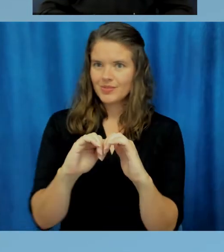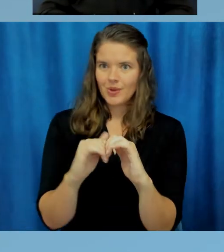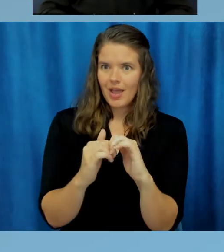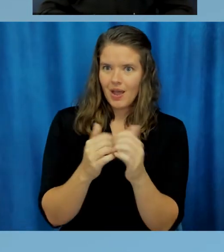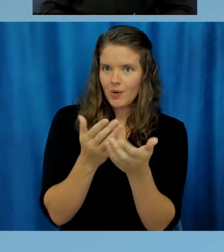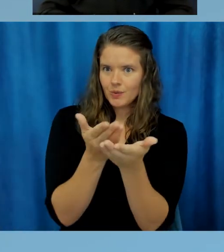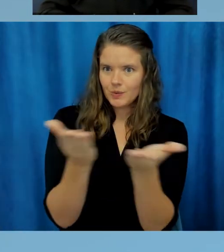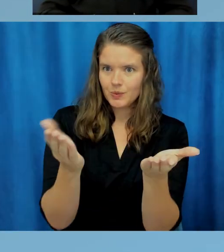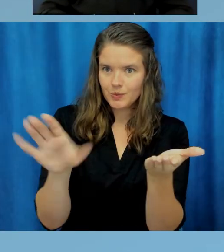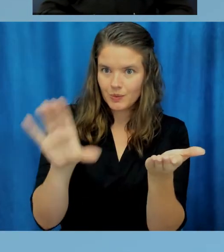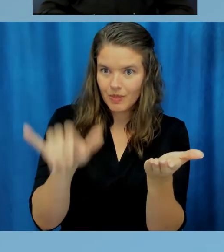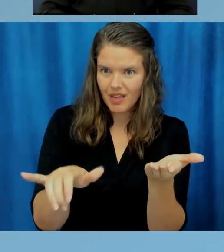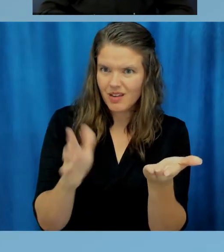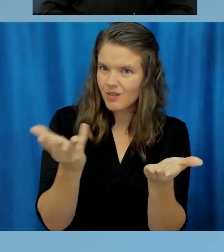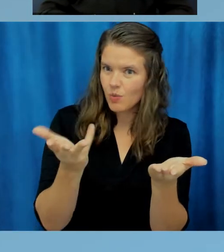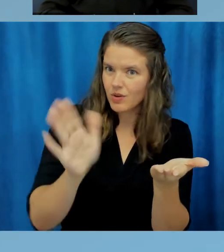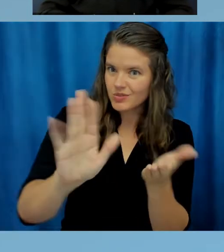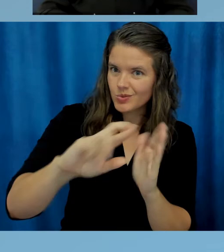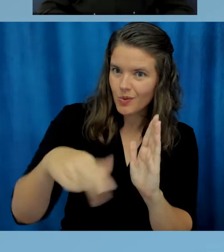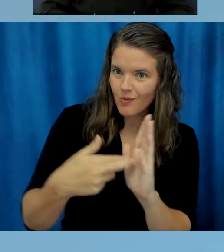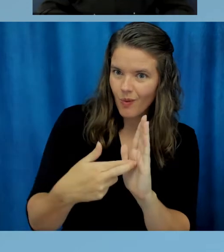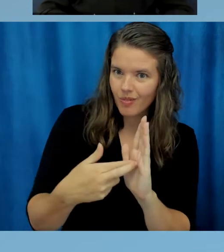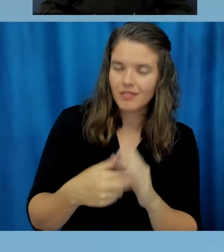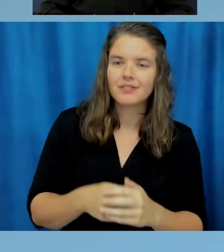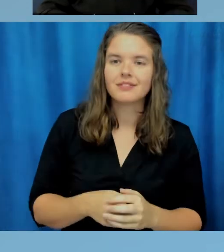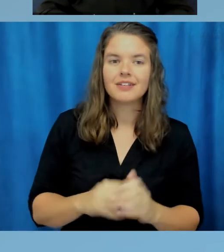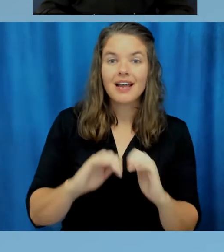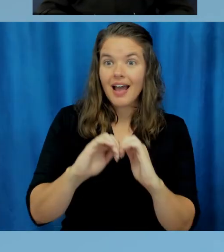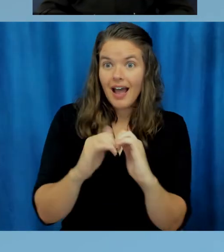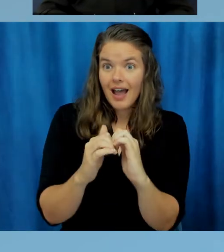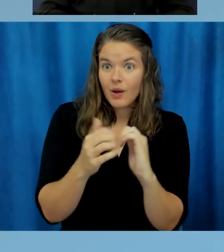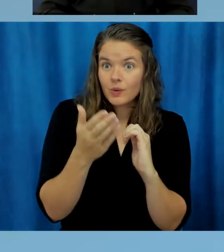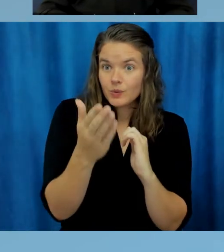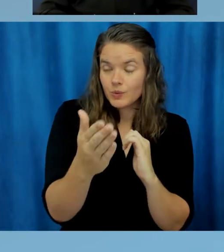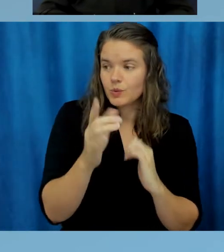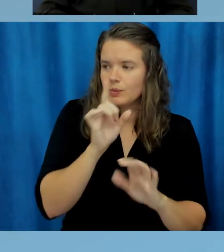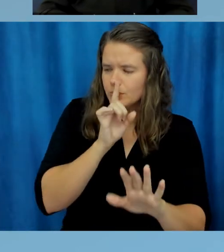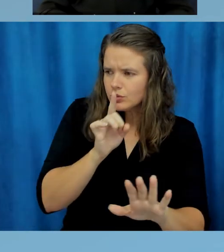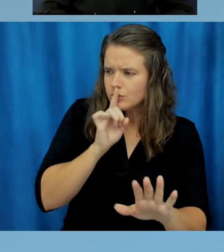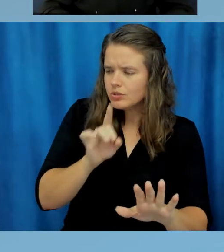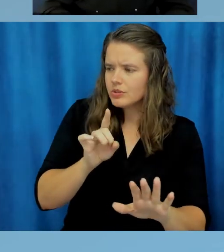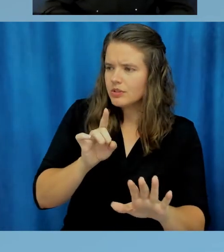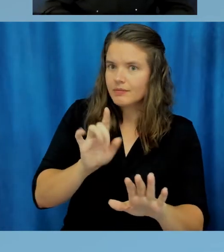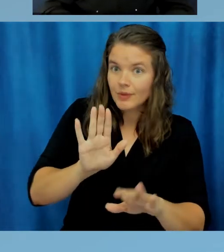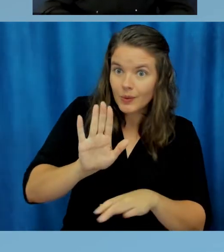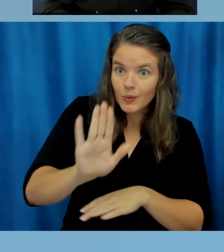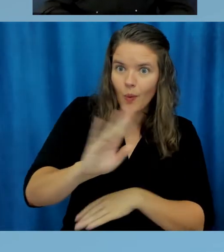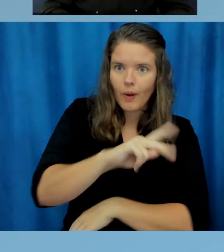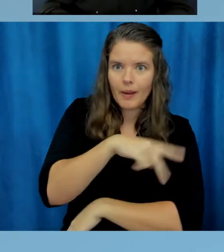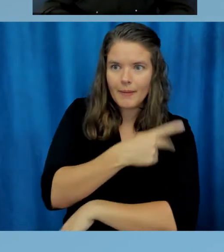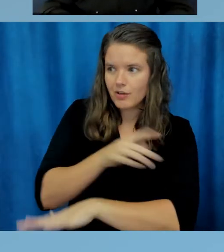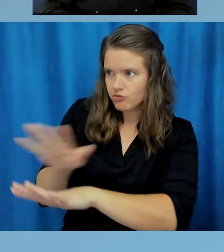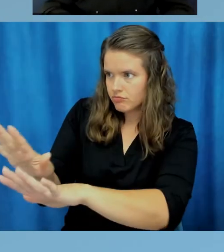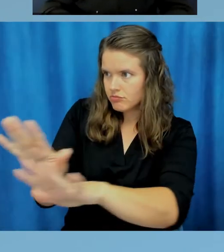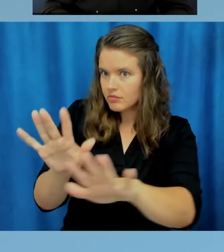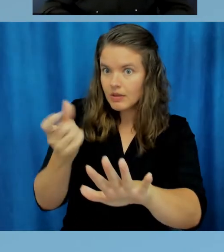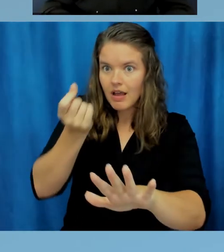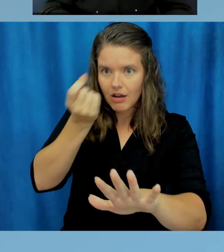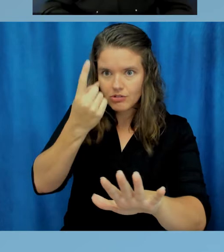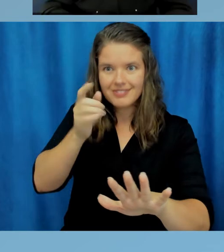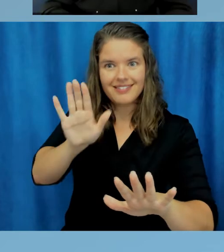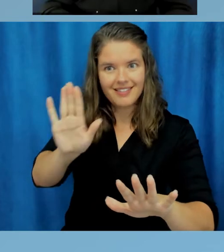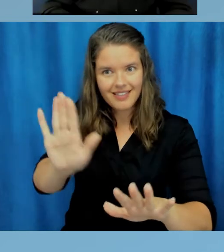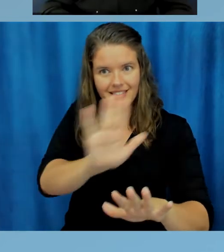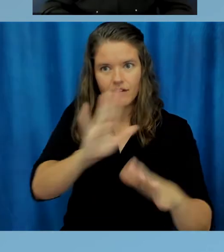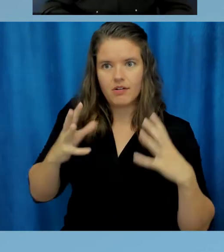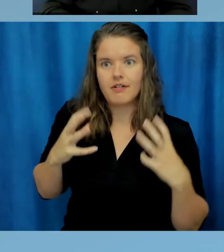that? What's your role? How do you ensure that your patients are understanding their healthcare?